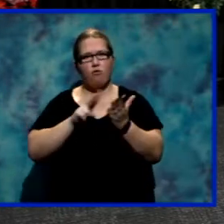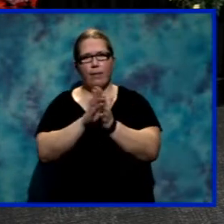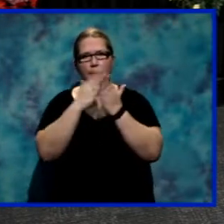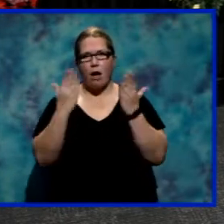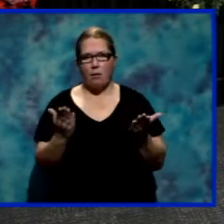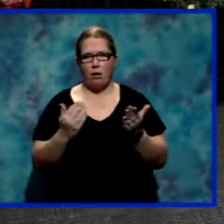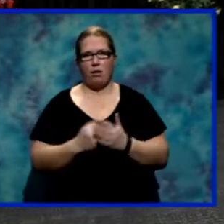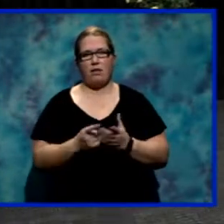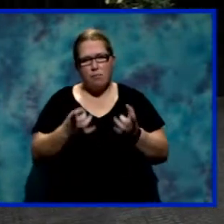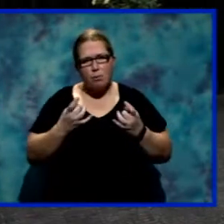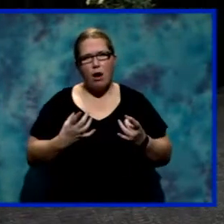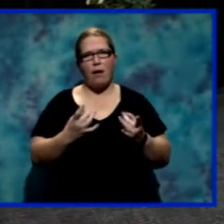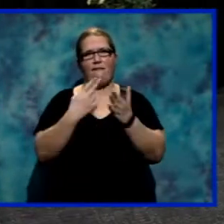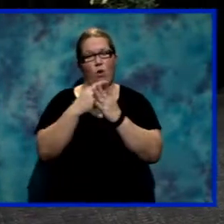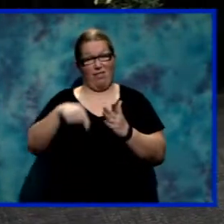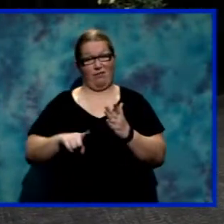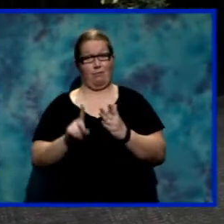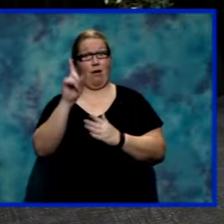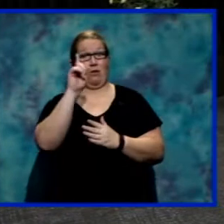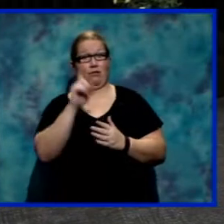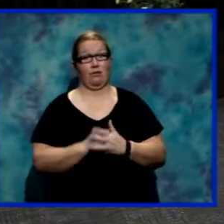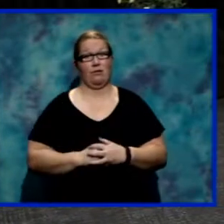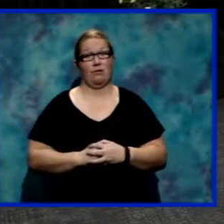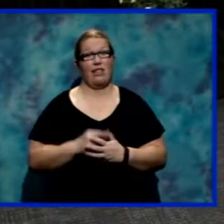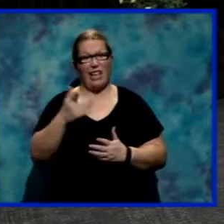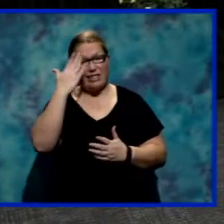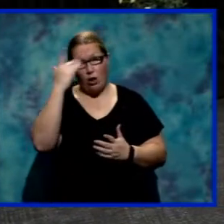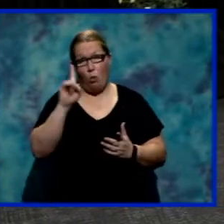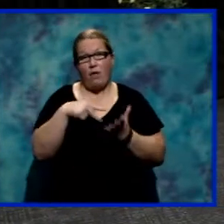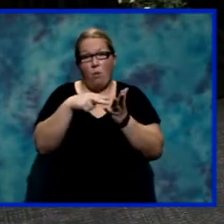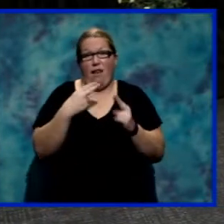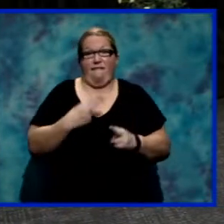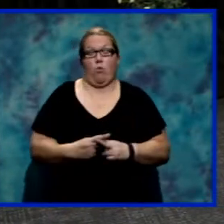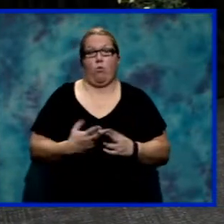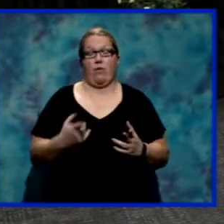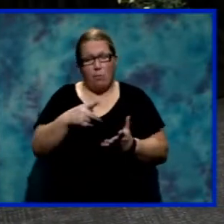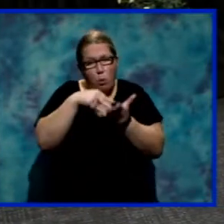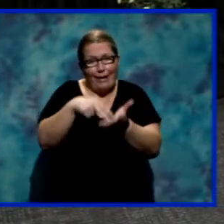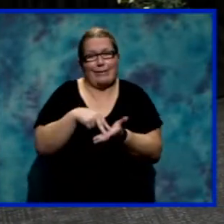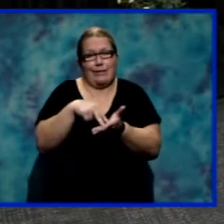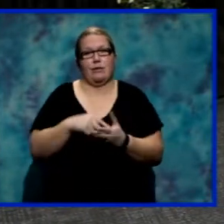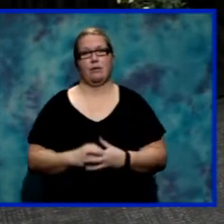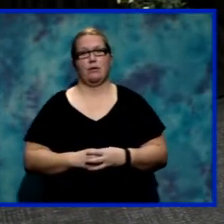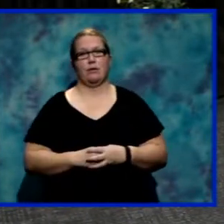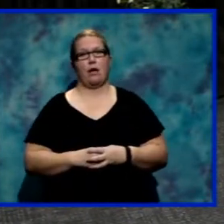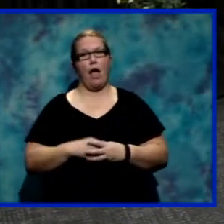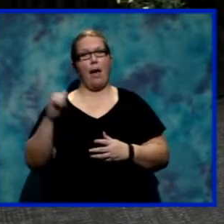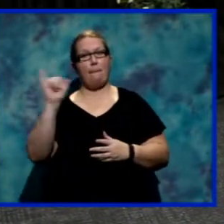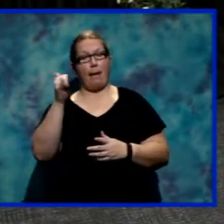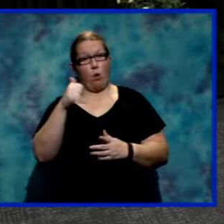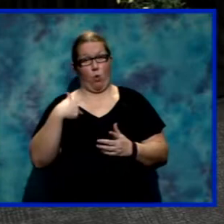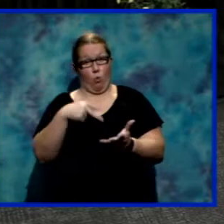been preparing for this moment. They're waiting. They didn't know what they're waiting for, but they're waiting. And maybe we're waiting